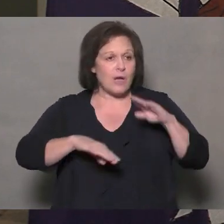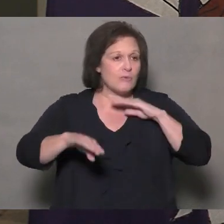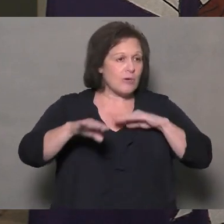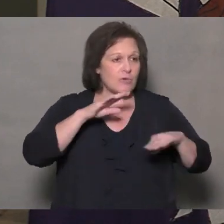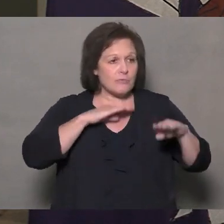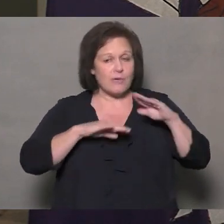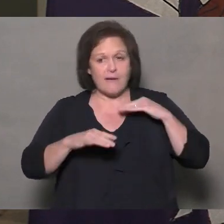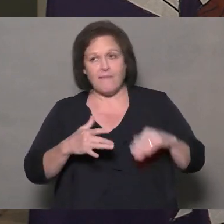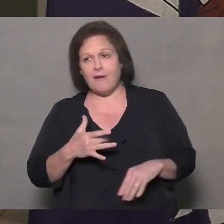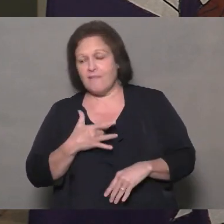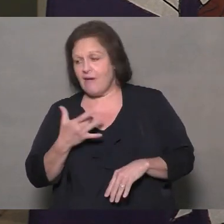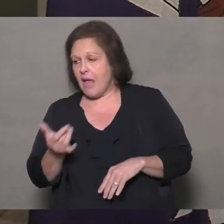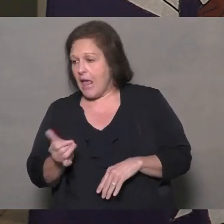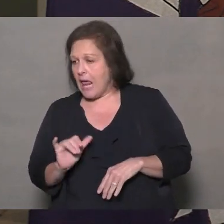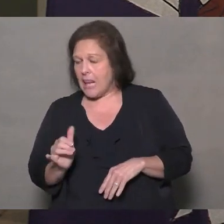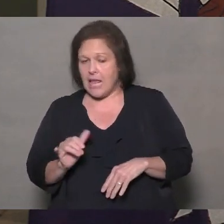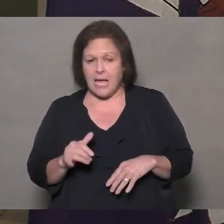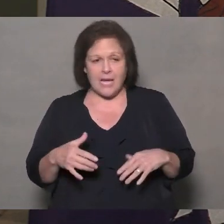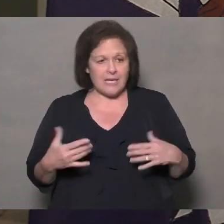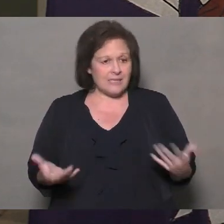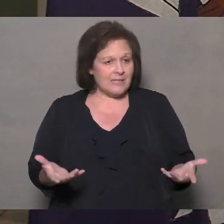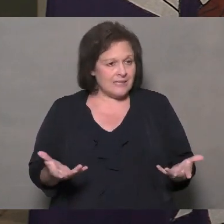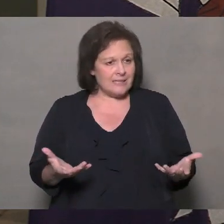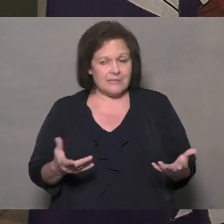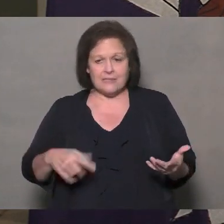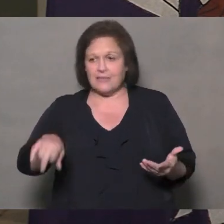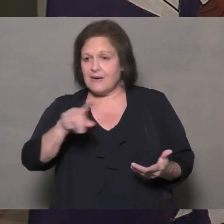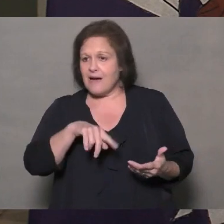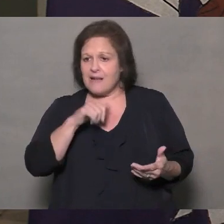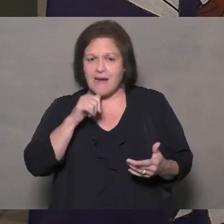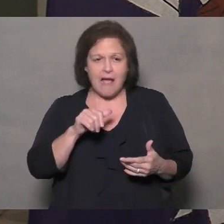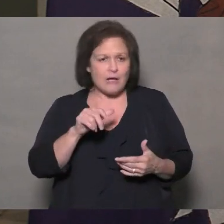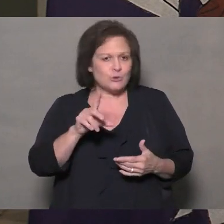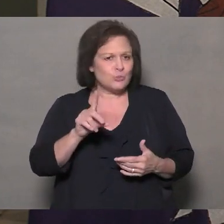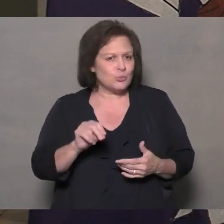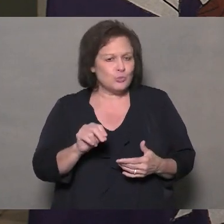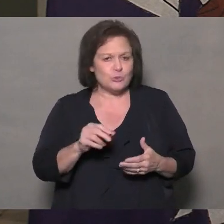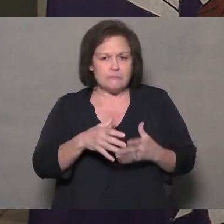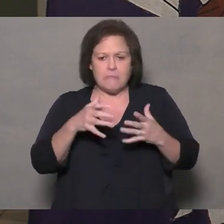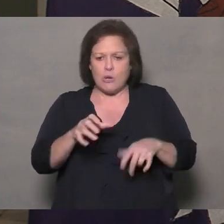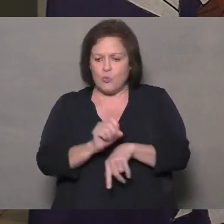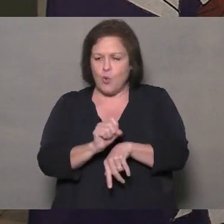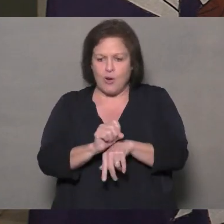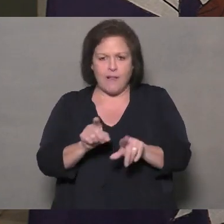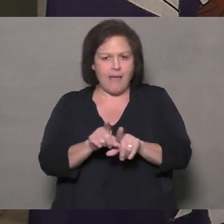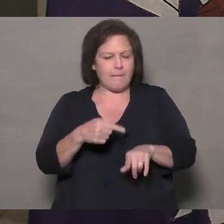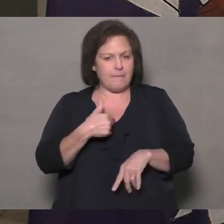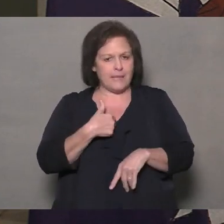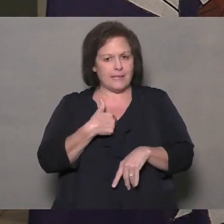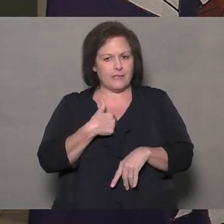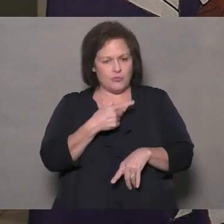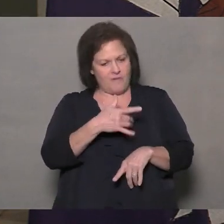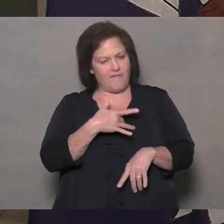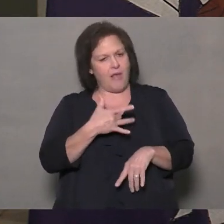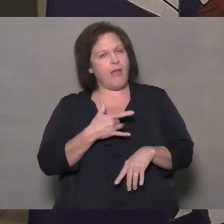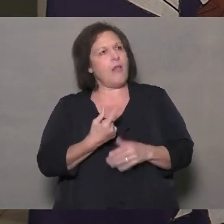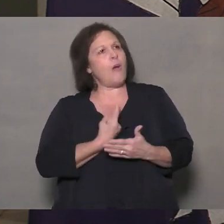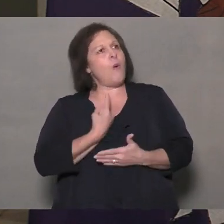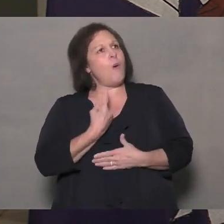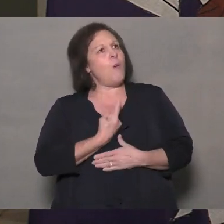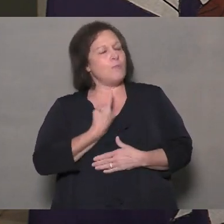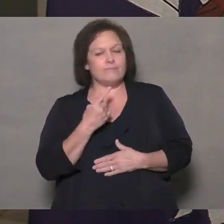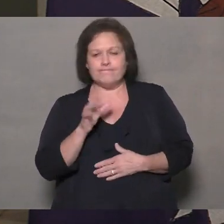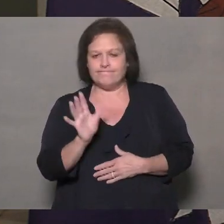and feel like everyone maybe isn't pulling their weight the same, like you're alone even. You're